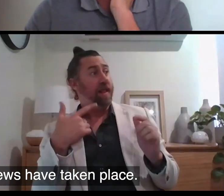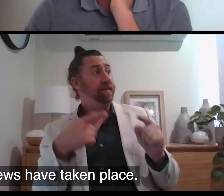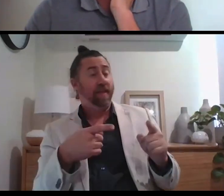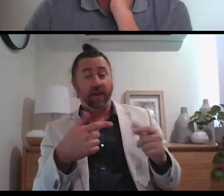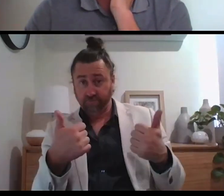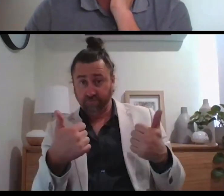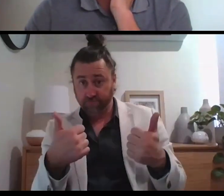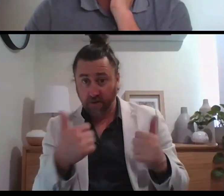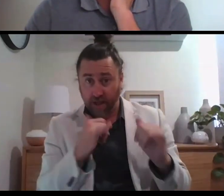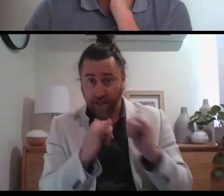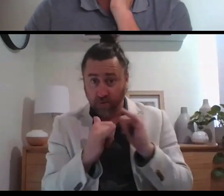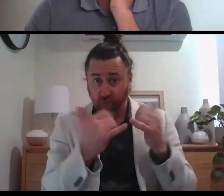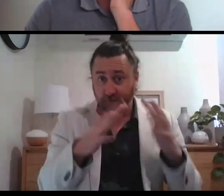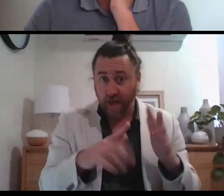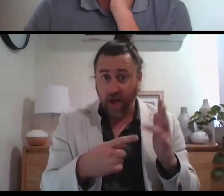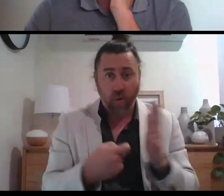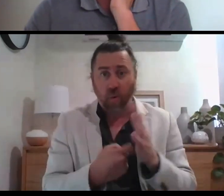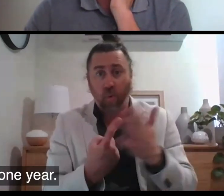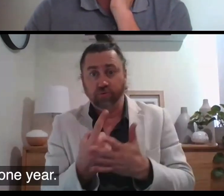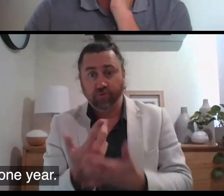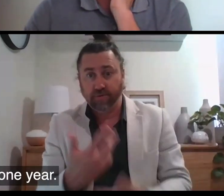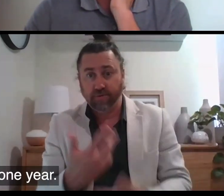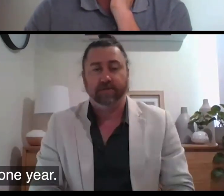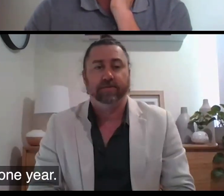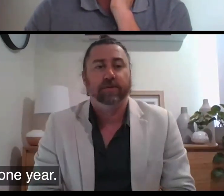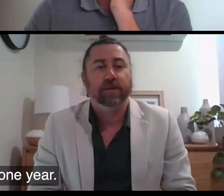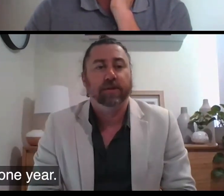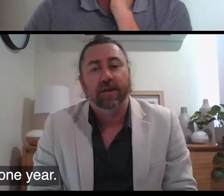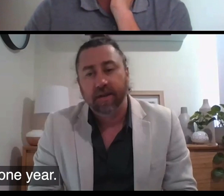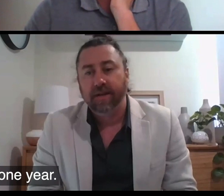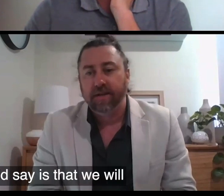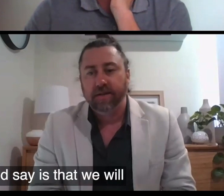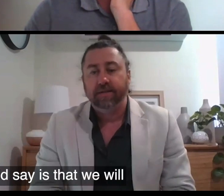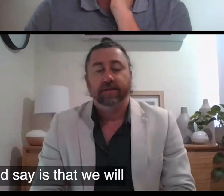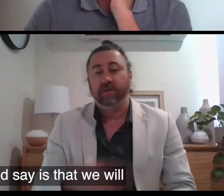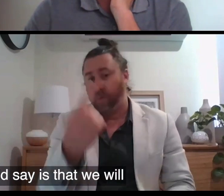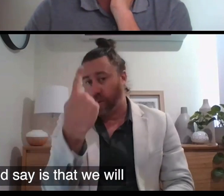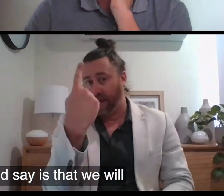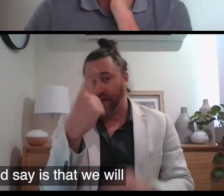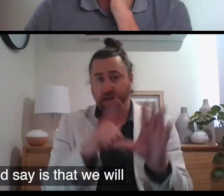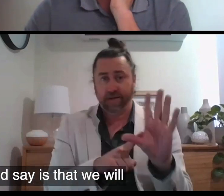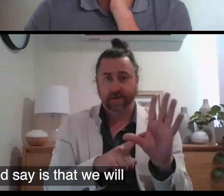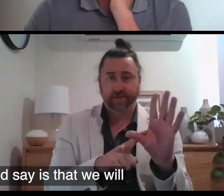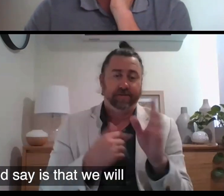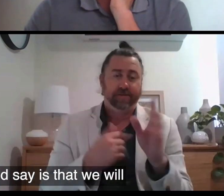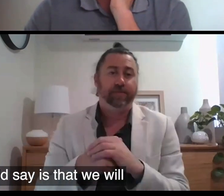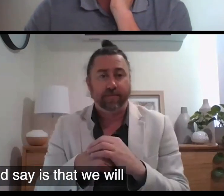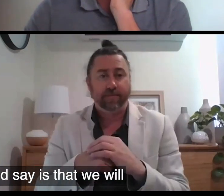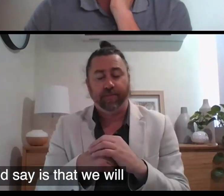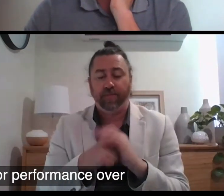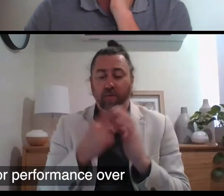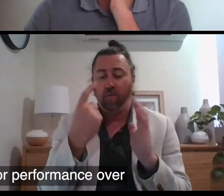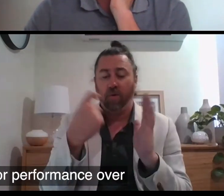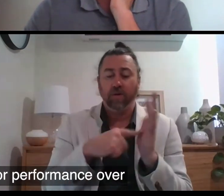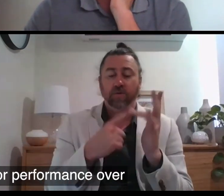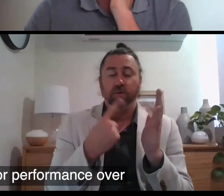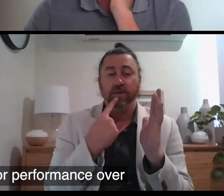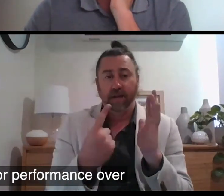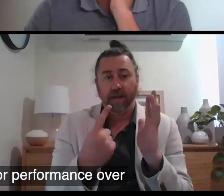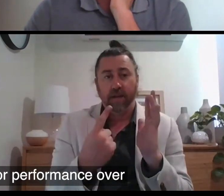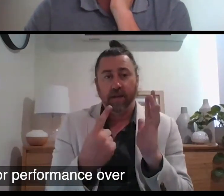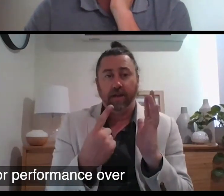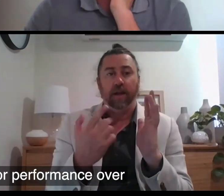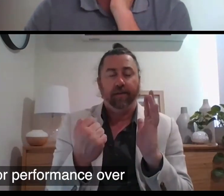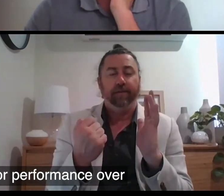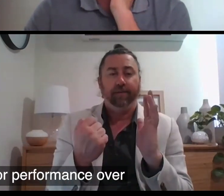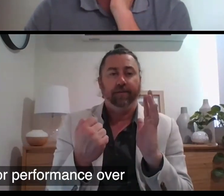interviews have taken place. So you'll have up to 1 year, and the only other thing I should say is that we will have